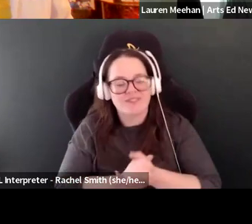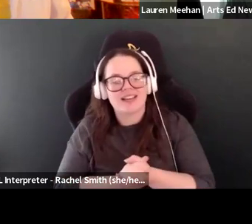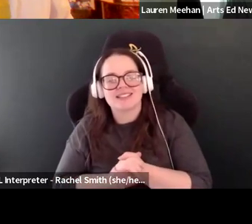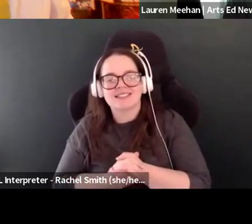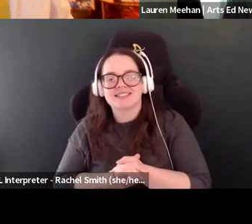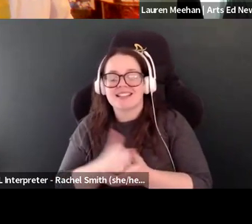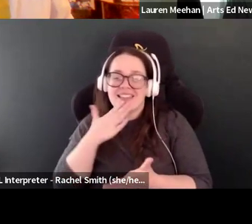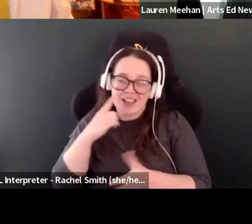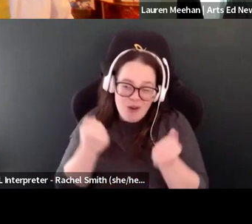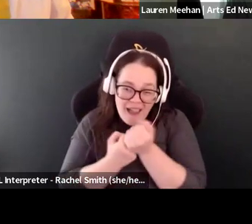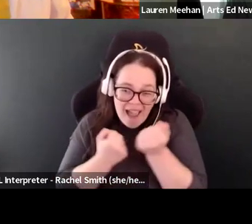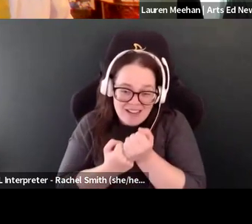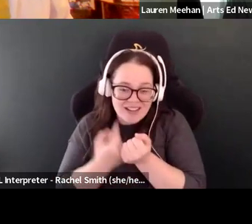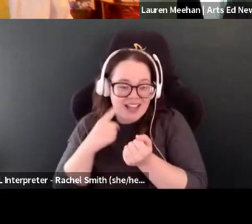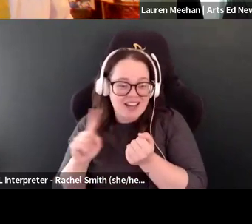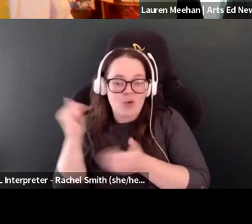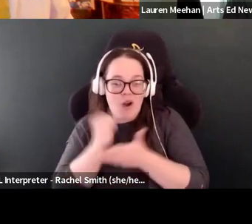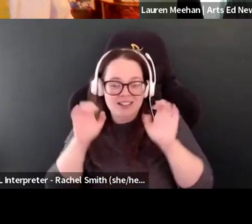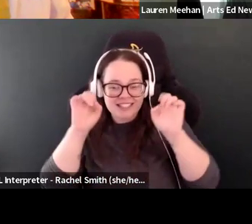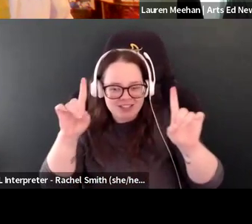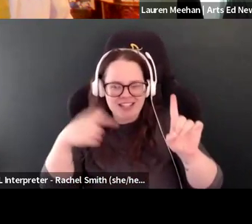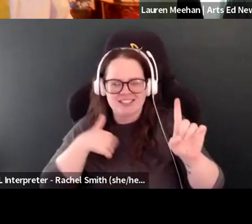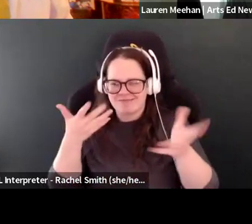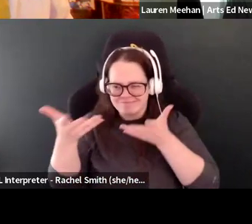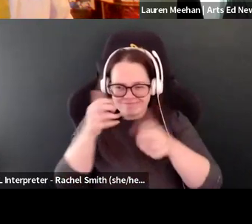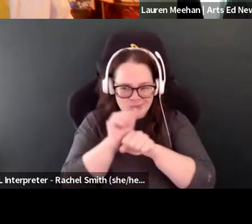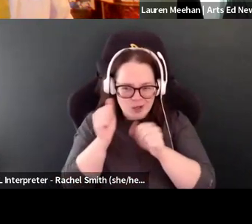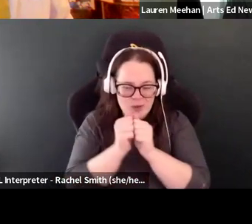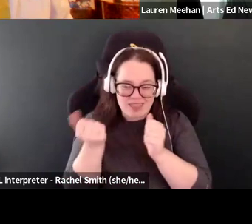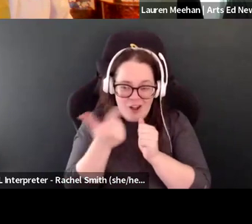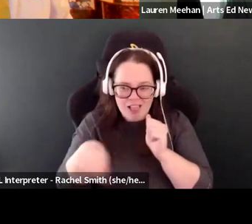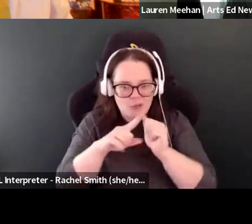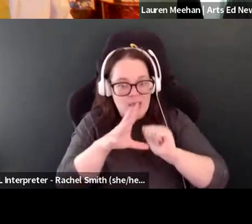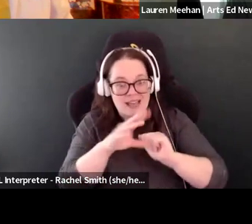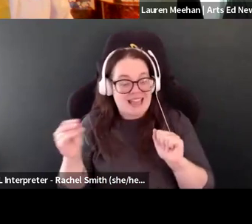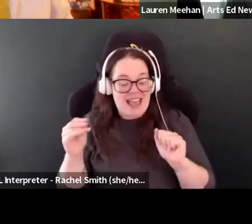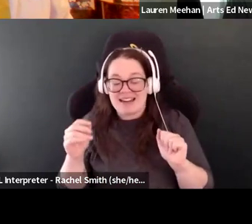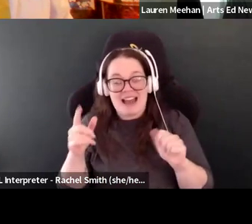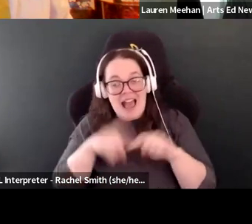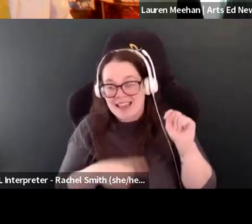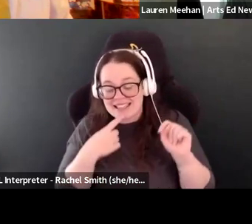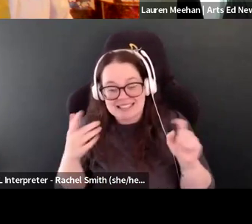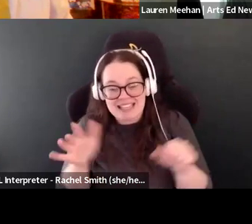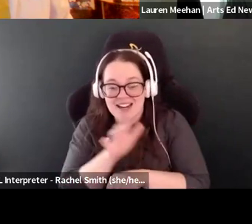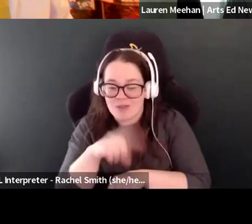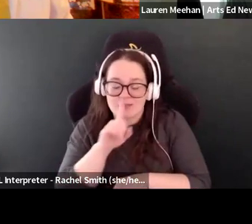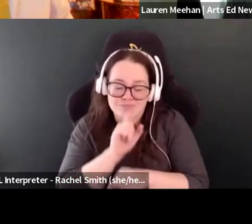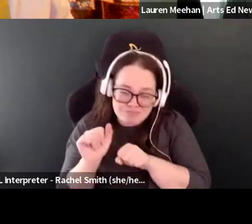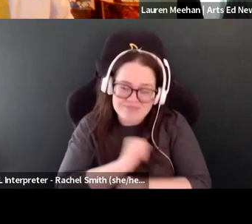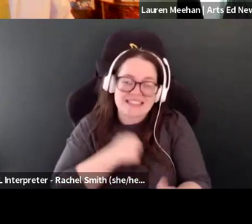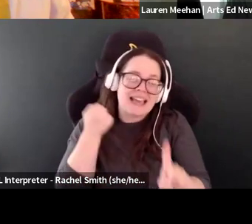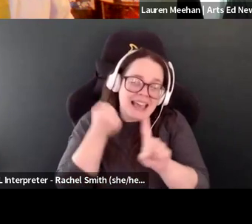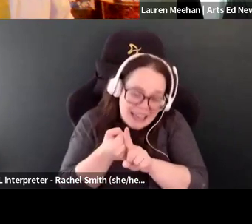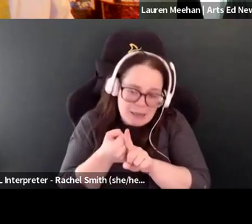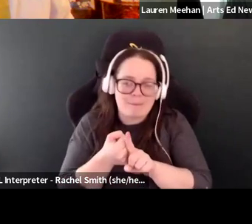arts education. I worked with all of you, and I'm not overstating it when I say you're true game changers in the